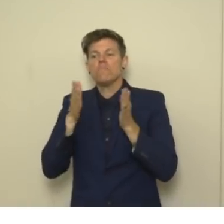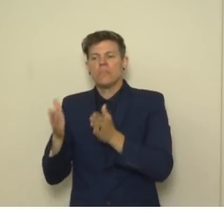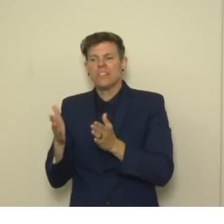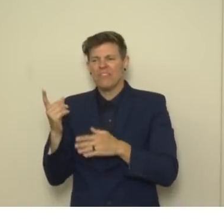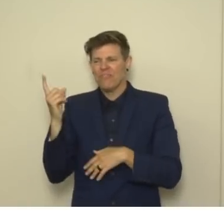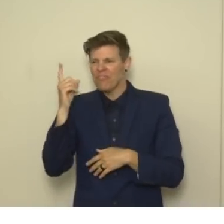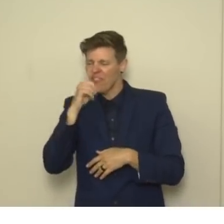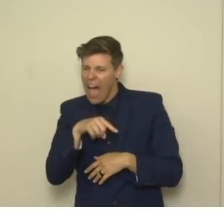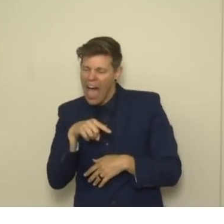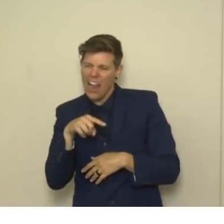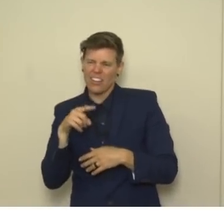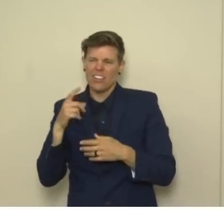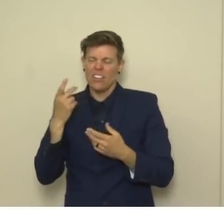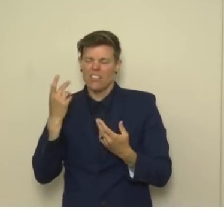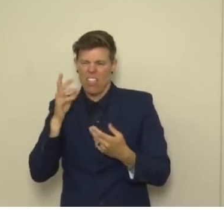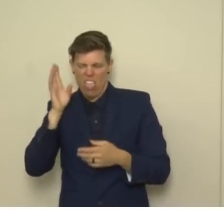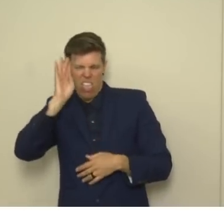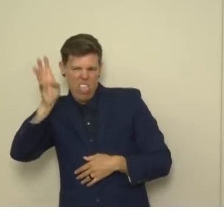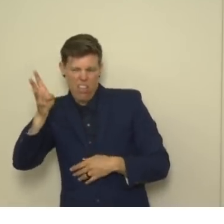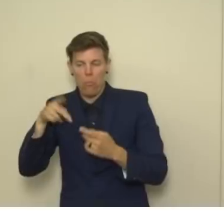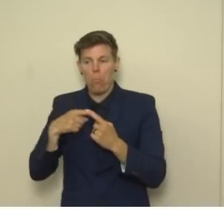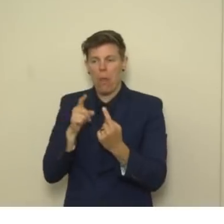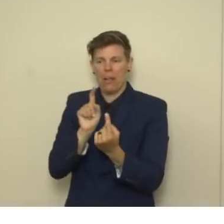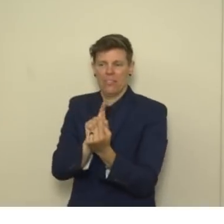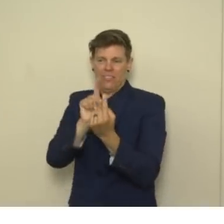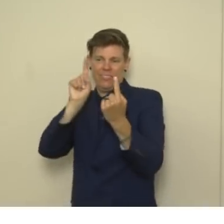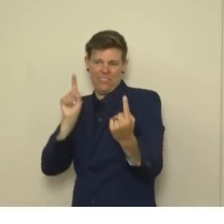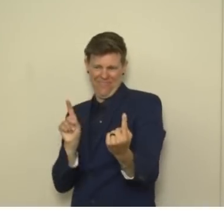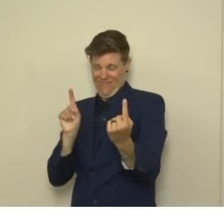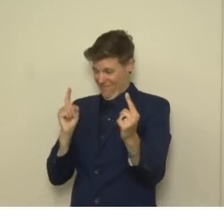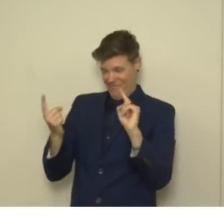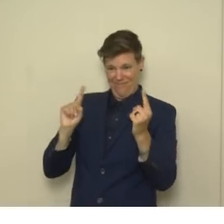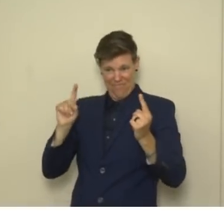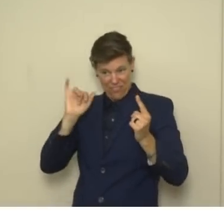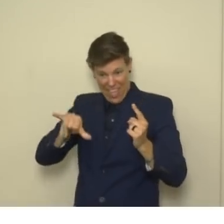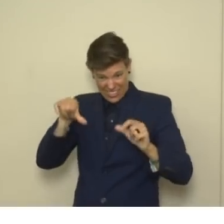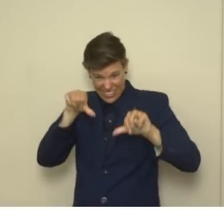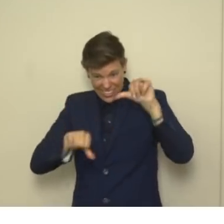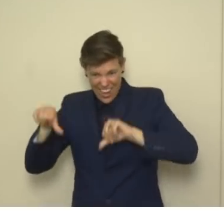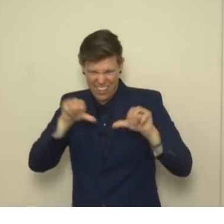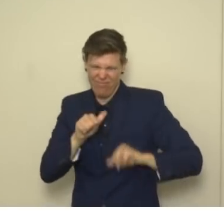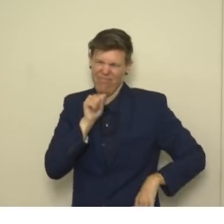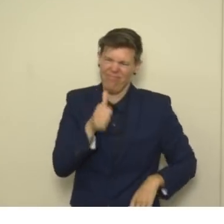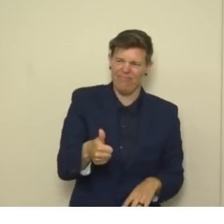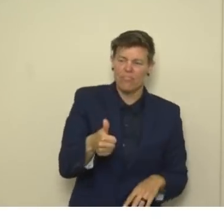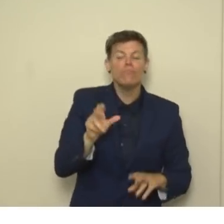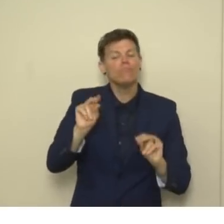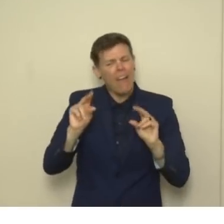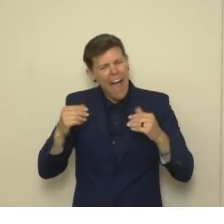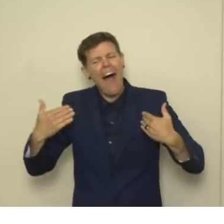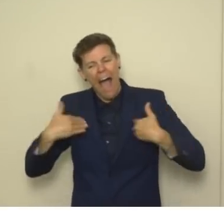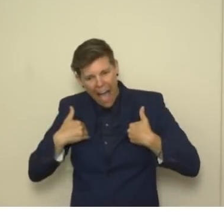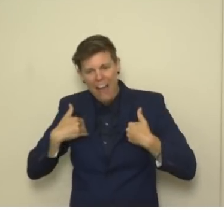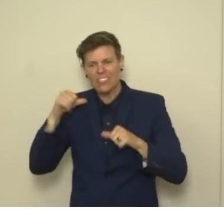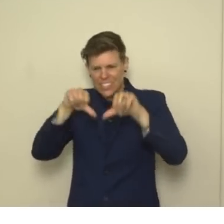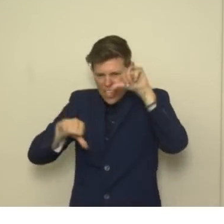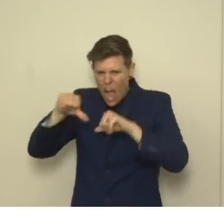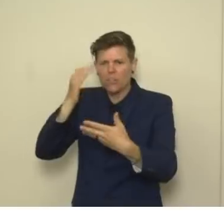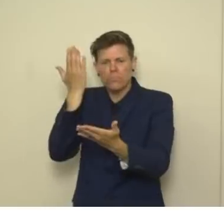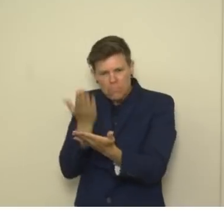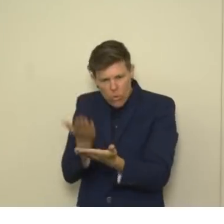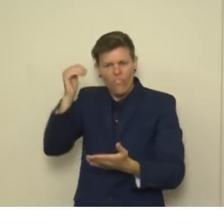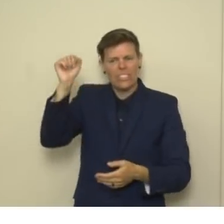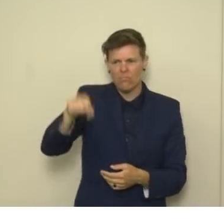health tool, that really is a myth. And the idea that there's no justification for normal, healthy people to wear masks, it's